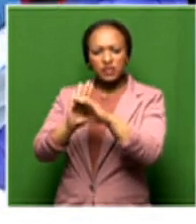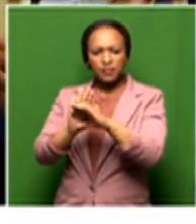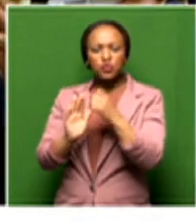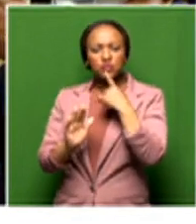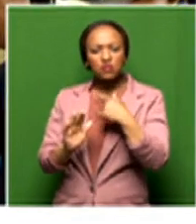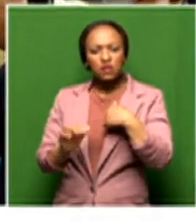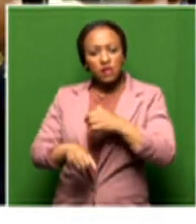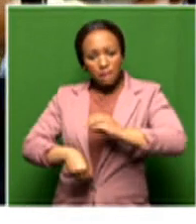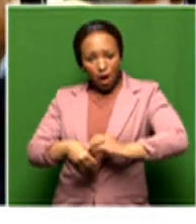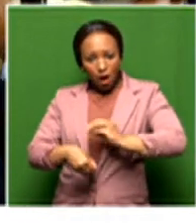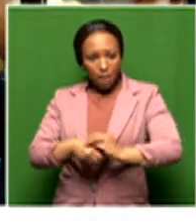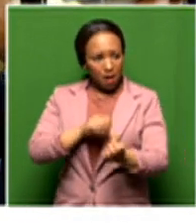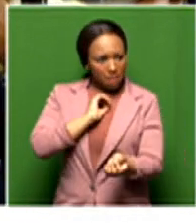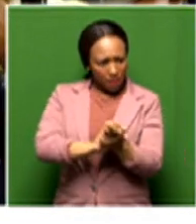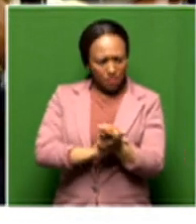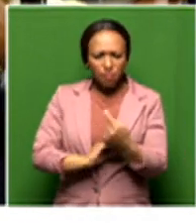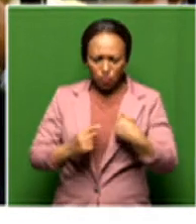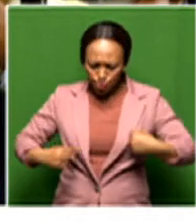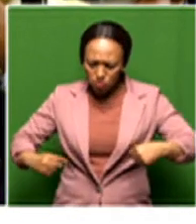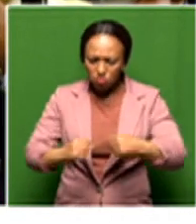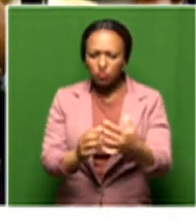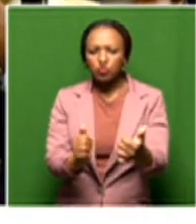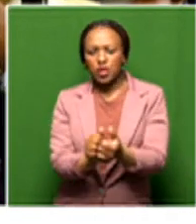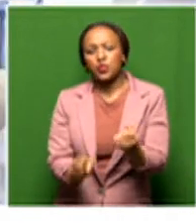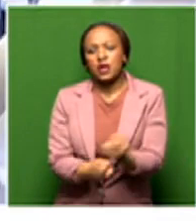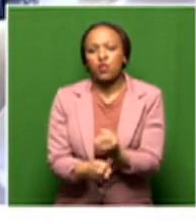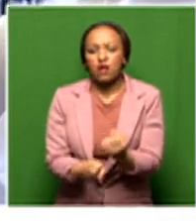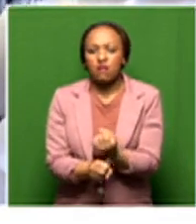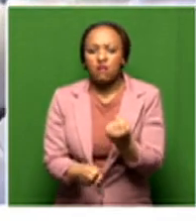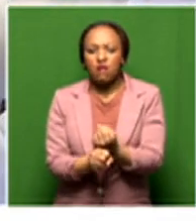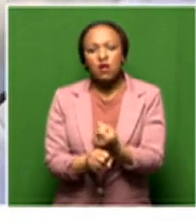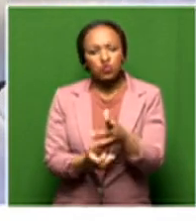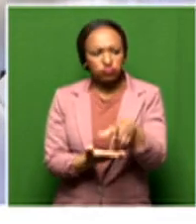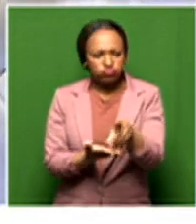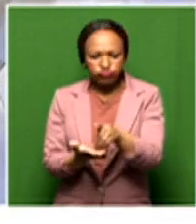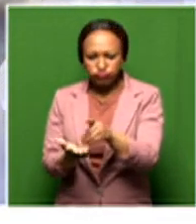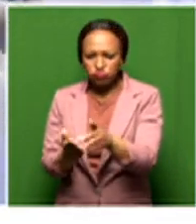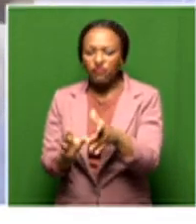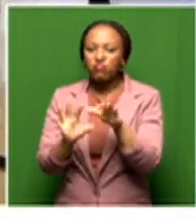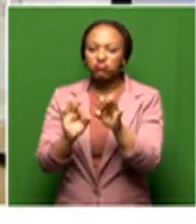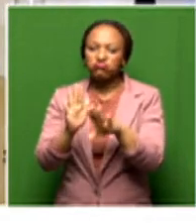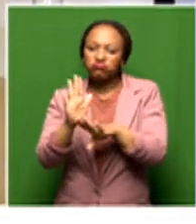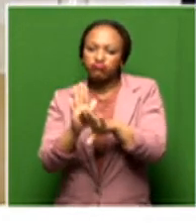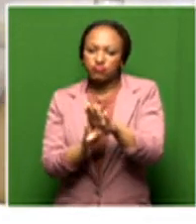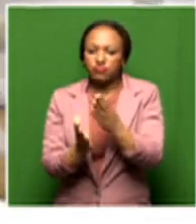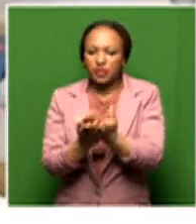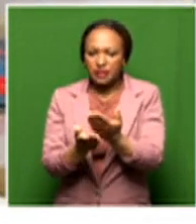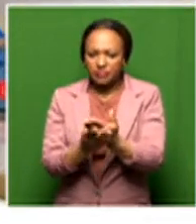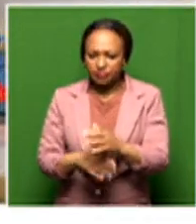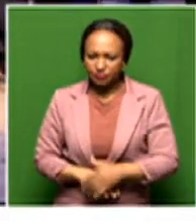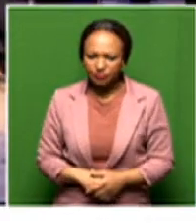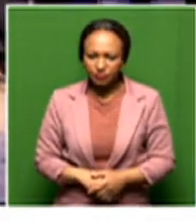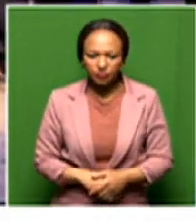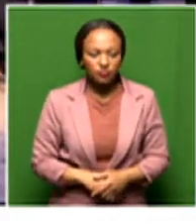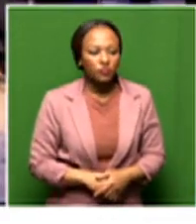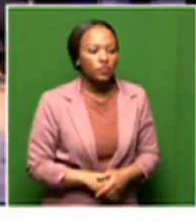of crisis, we indeed can come together and work together in a very, very progressive way. So,